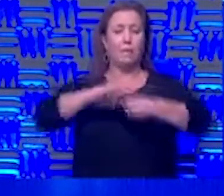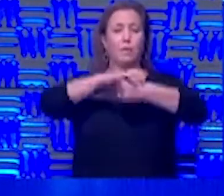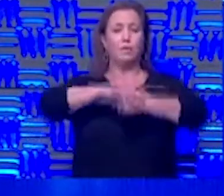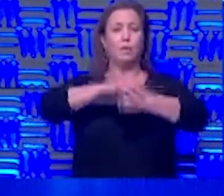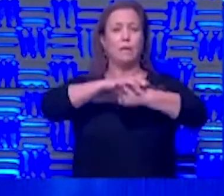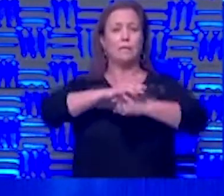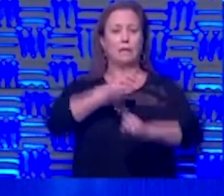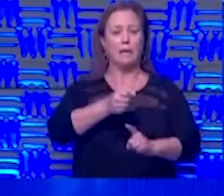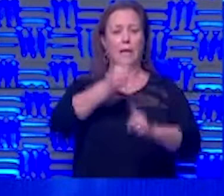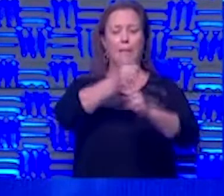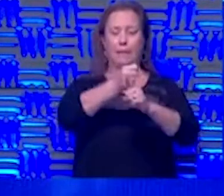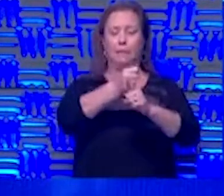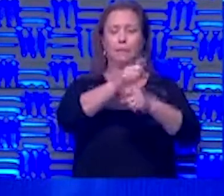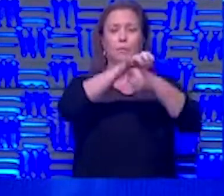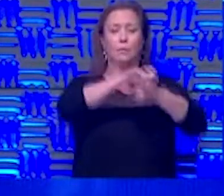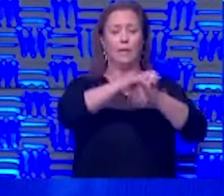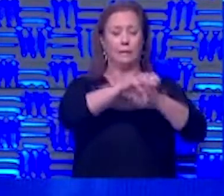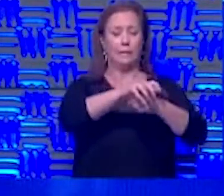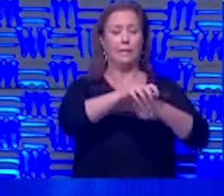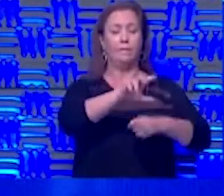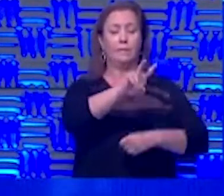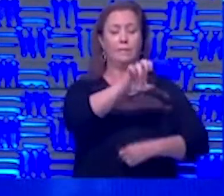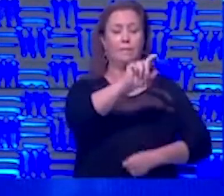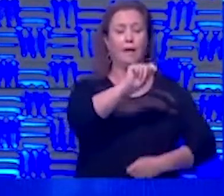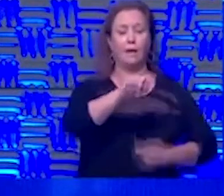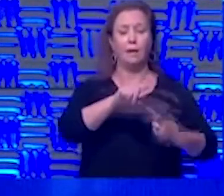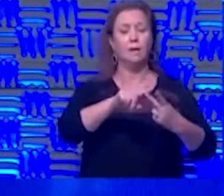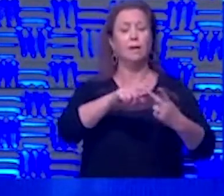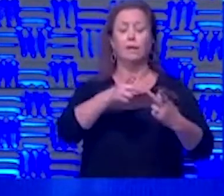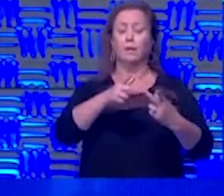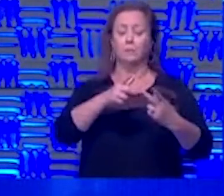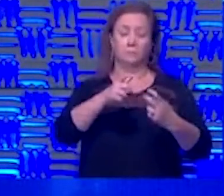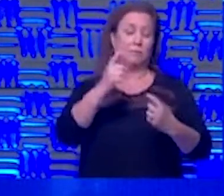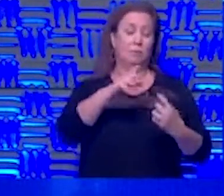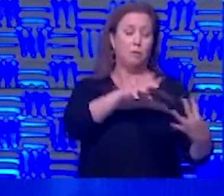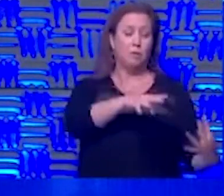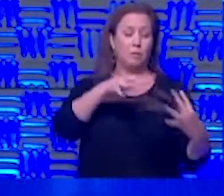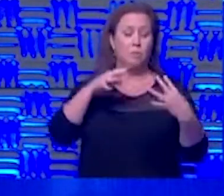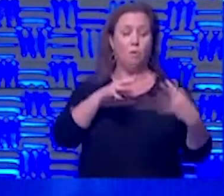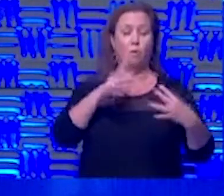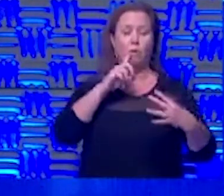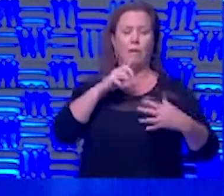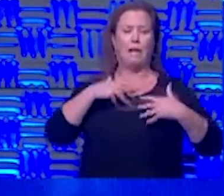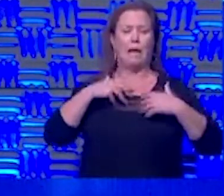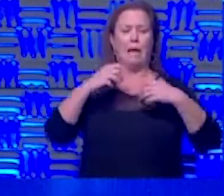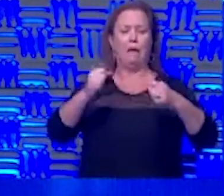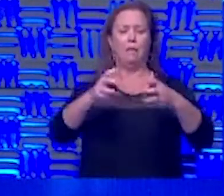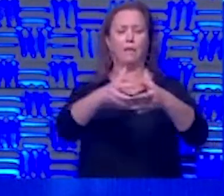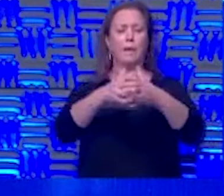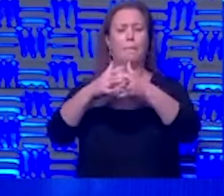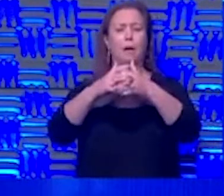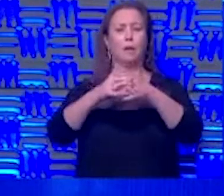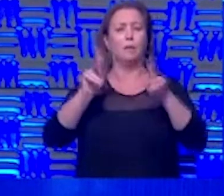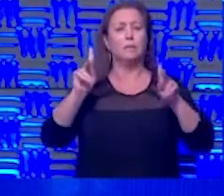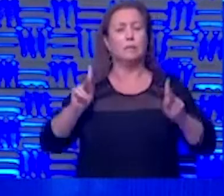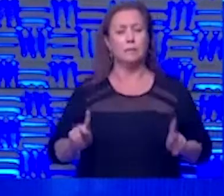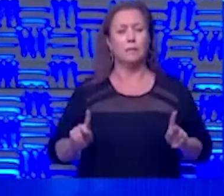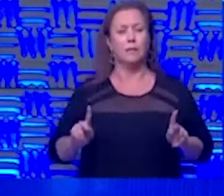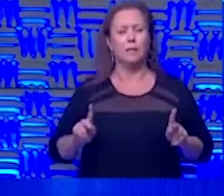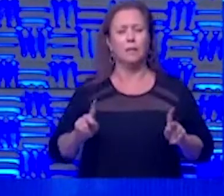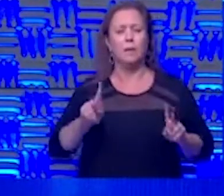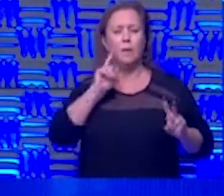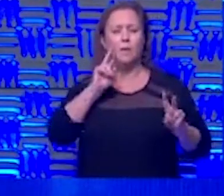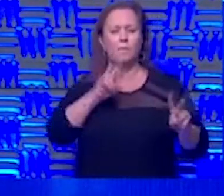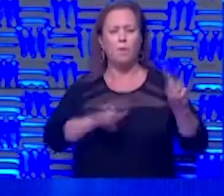health of whether it's a veteran who's also been to war, or just health of an American citizen. What are we looking